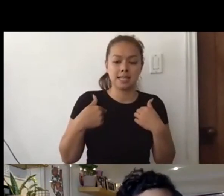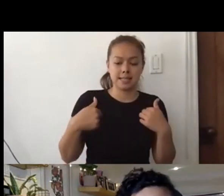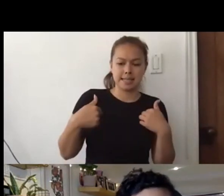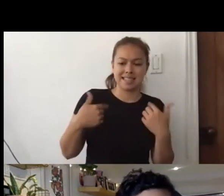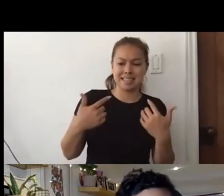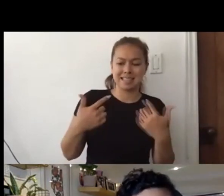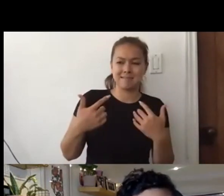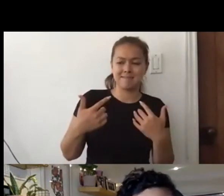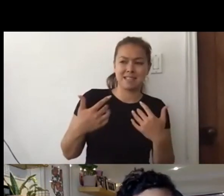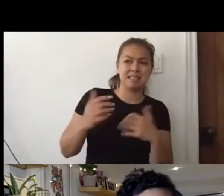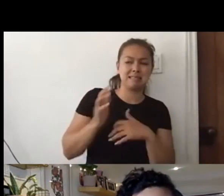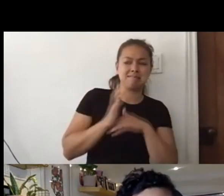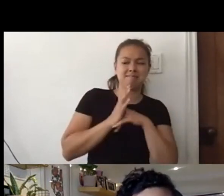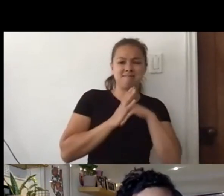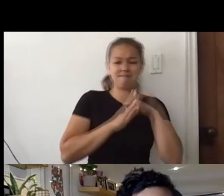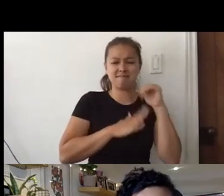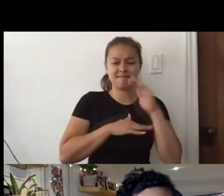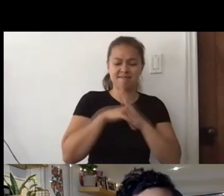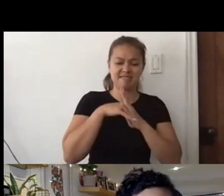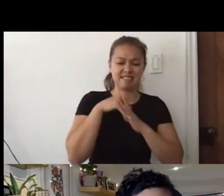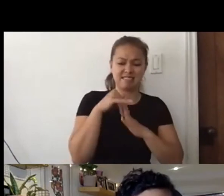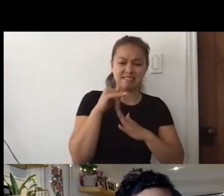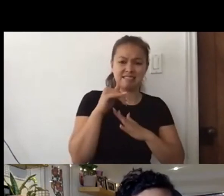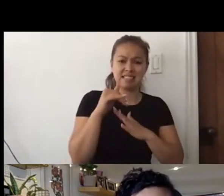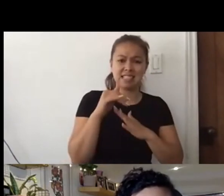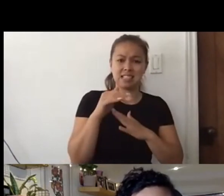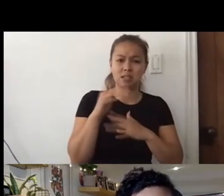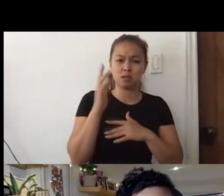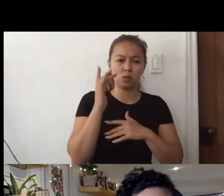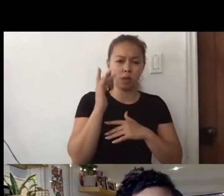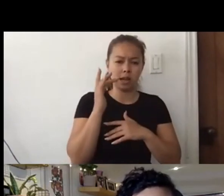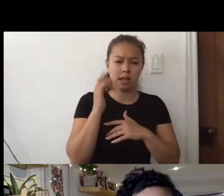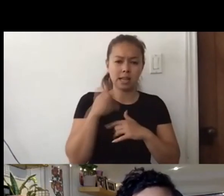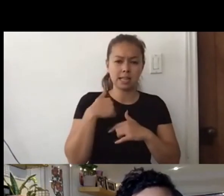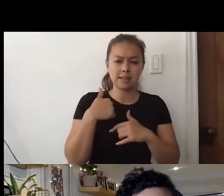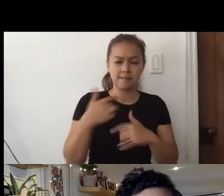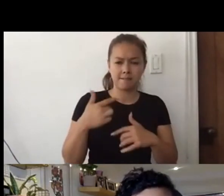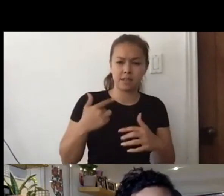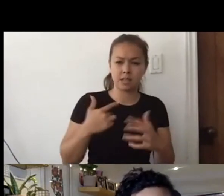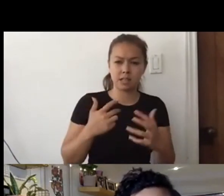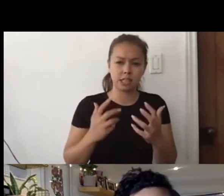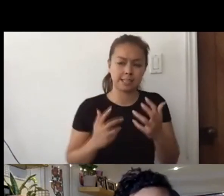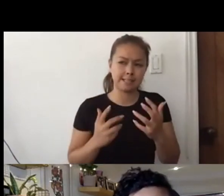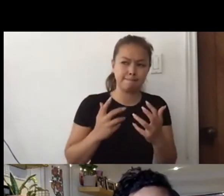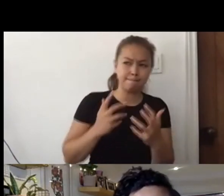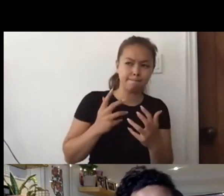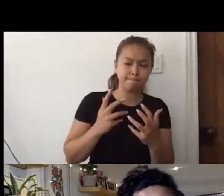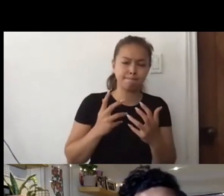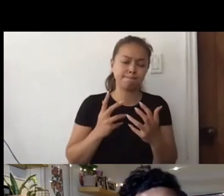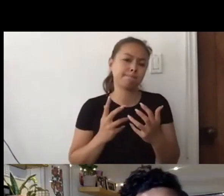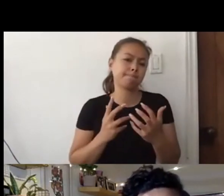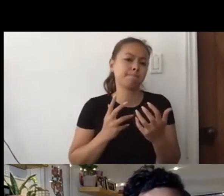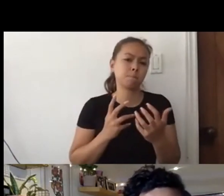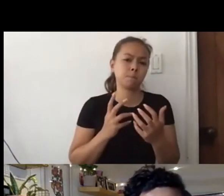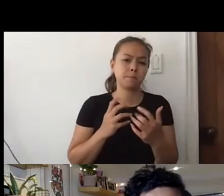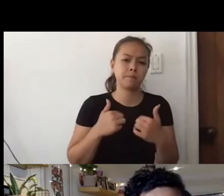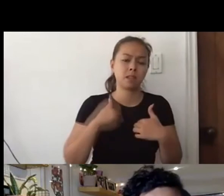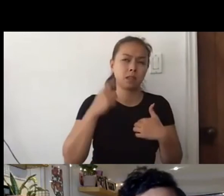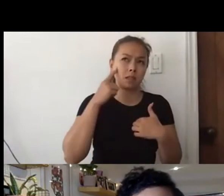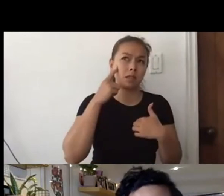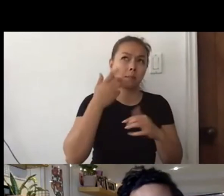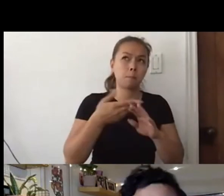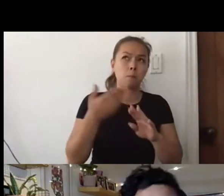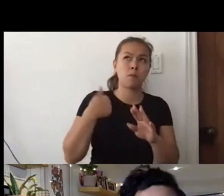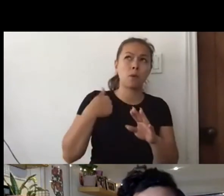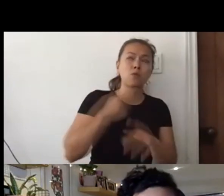you're uncomfortable because you're fit with emotions, like your world is turning a little bit and you're realizing that something you thought was once true has